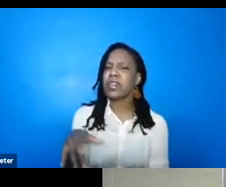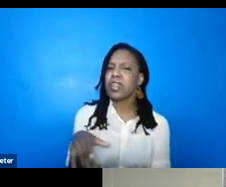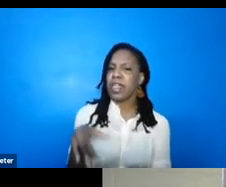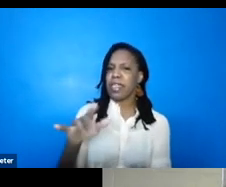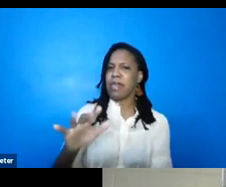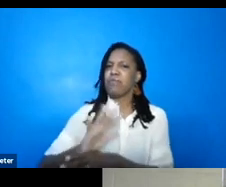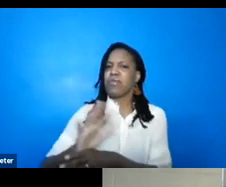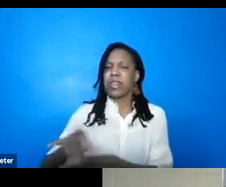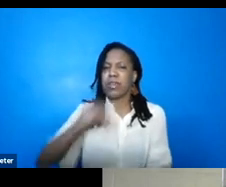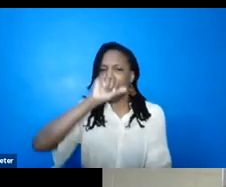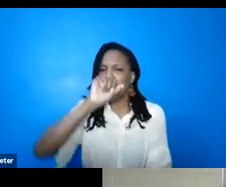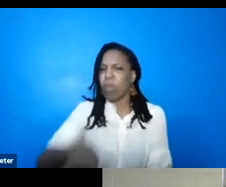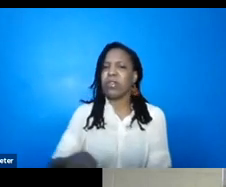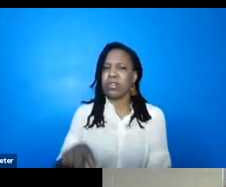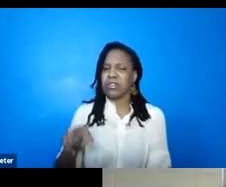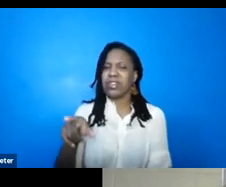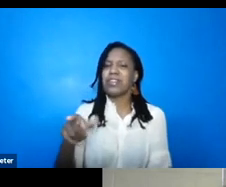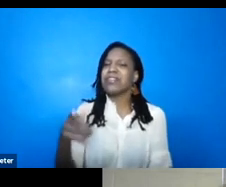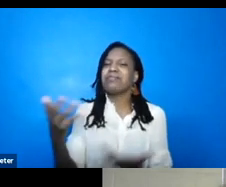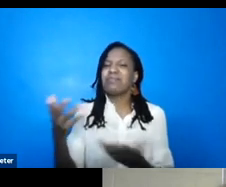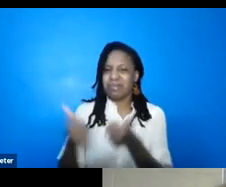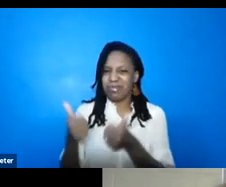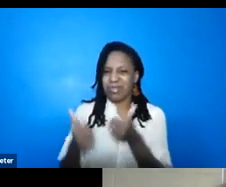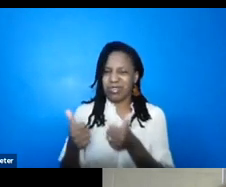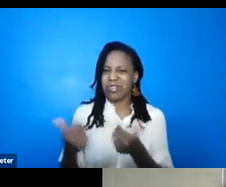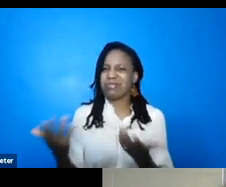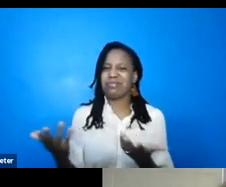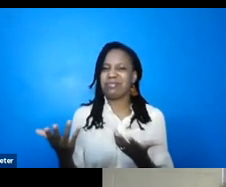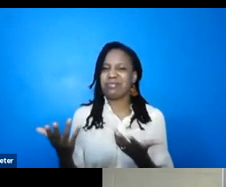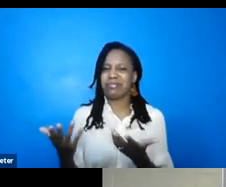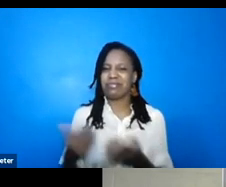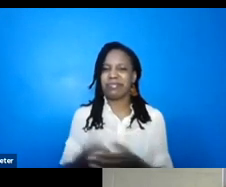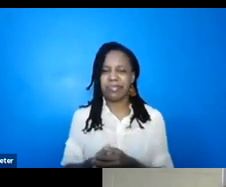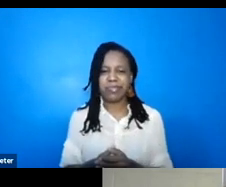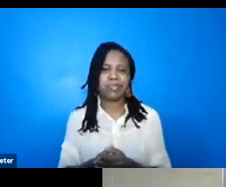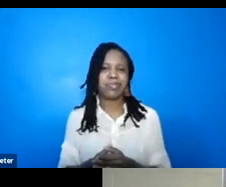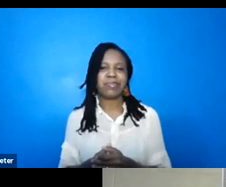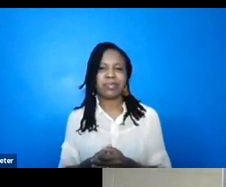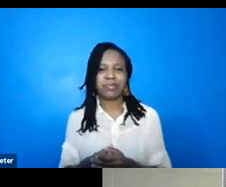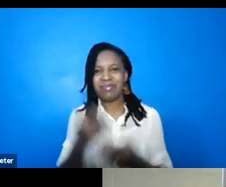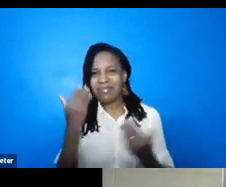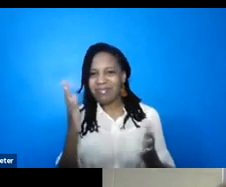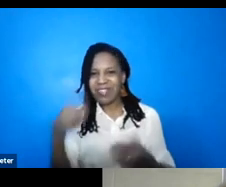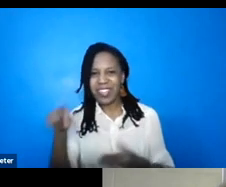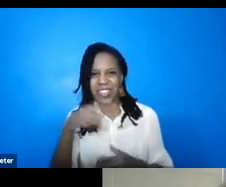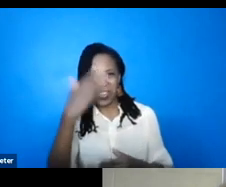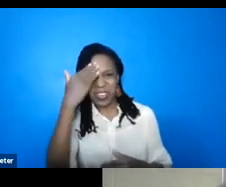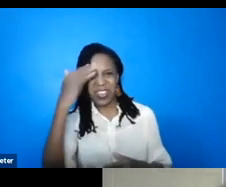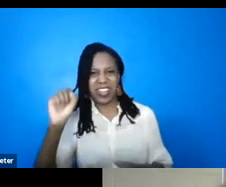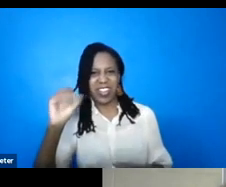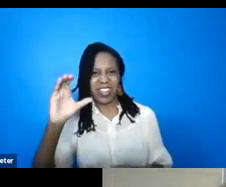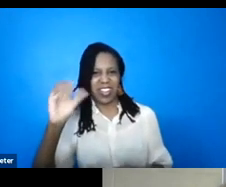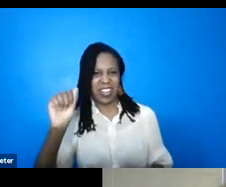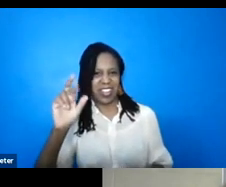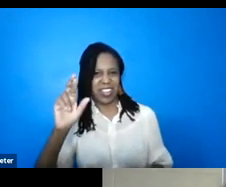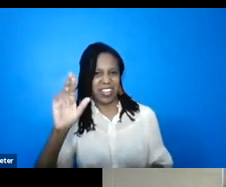love, like your number one go-to movie that you enjoyed. And at this time, I don't know if you all are familiar with Scarface. I don't